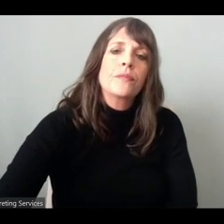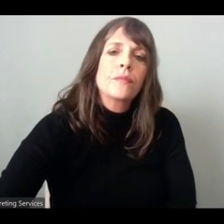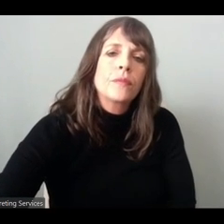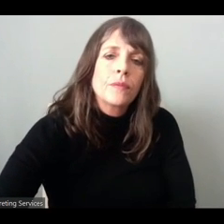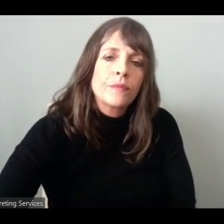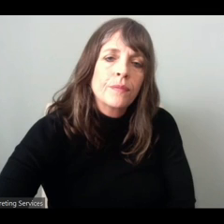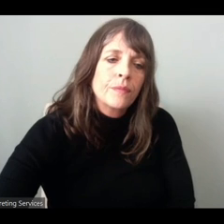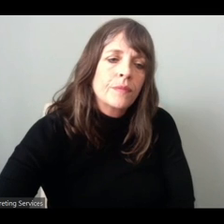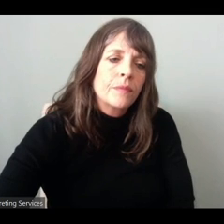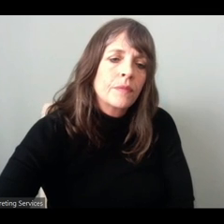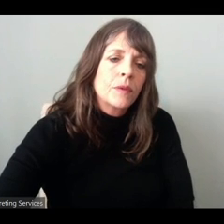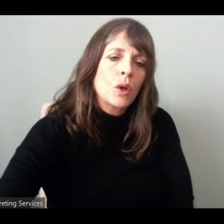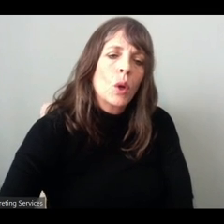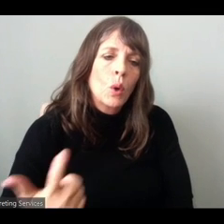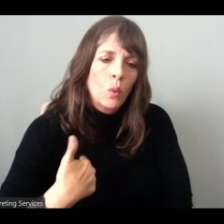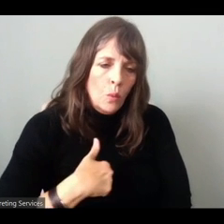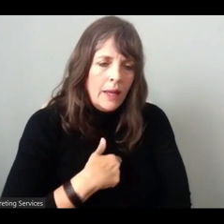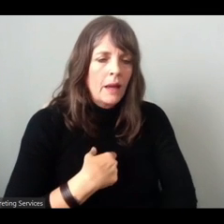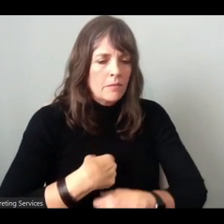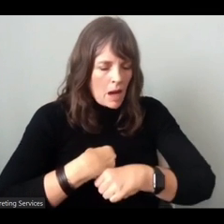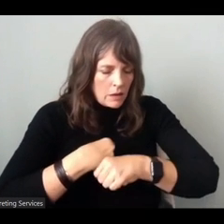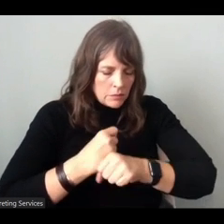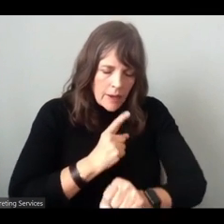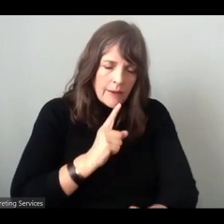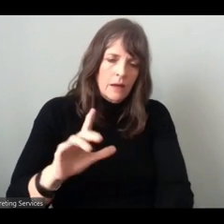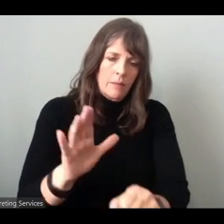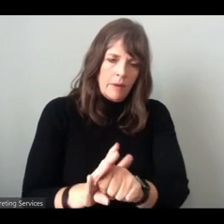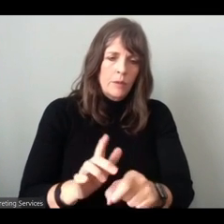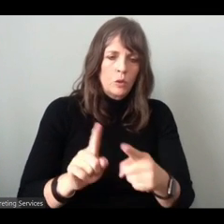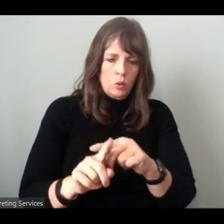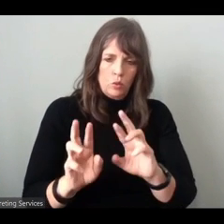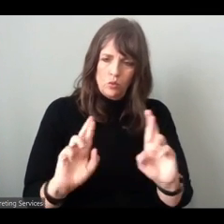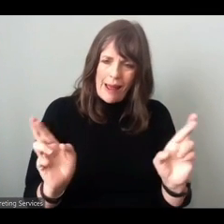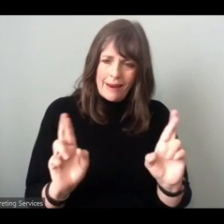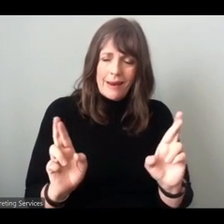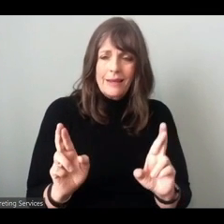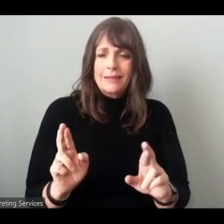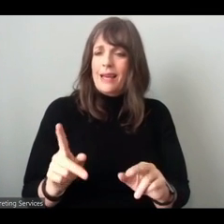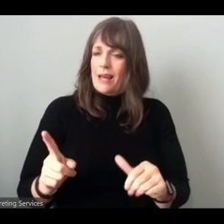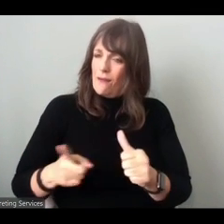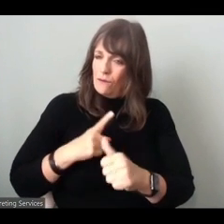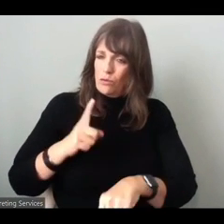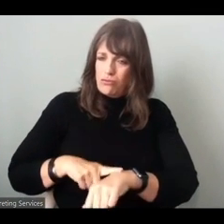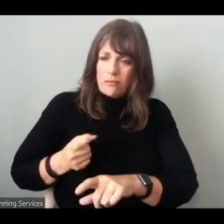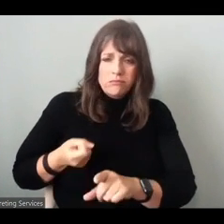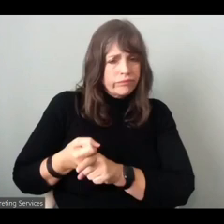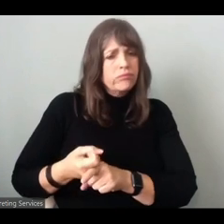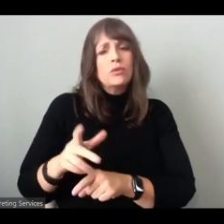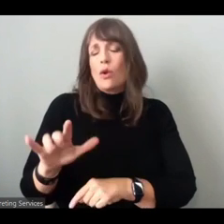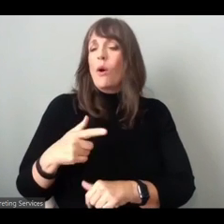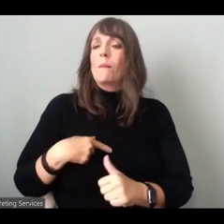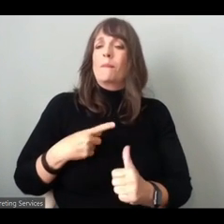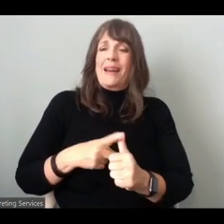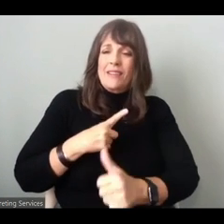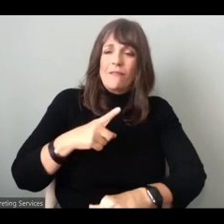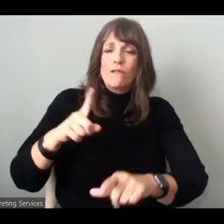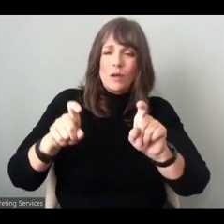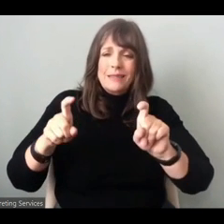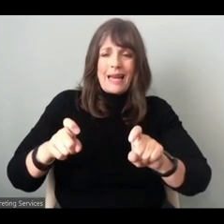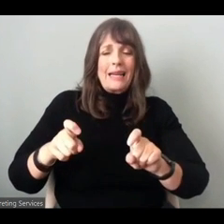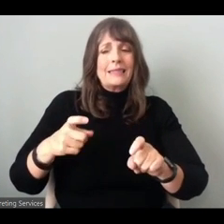readiness. Pandemics by no means are a threat to our society, but this is the first test of preparedness in modern history at this